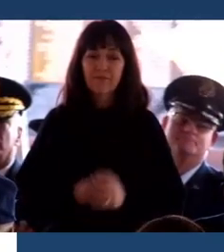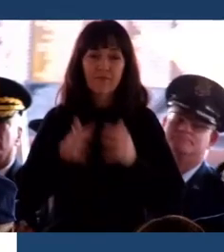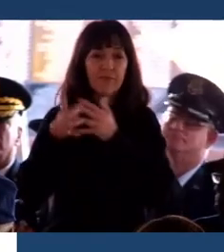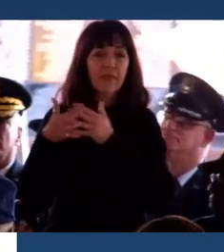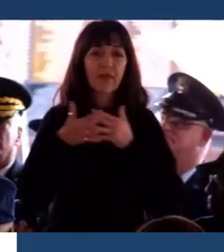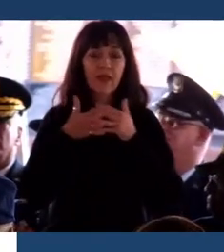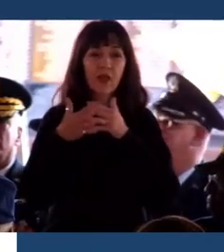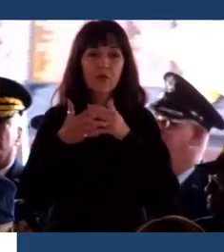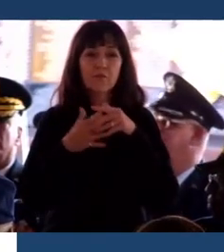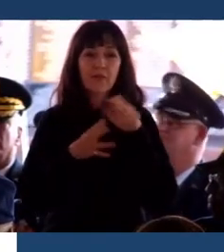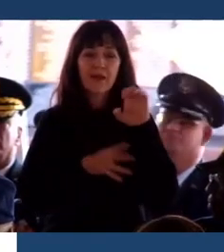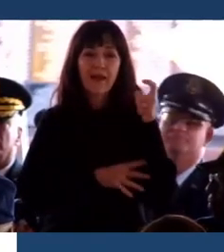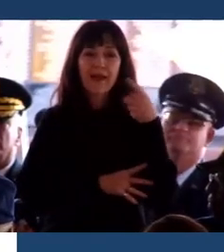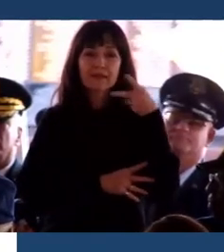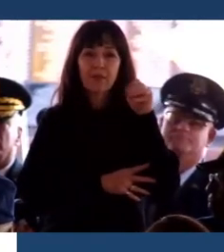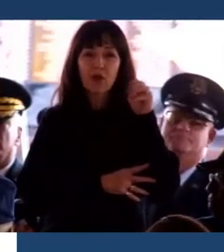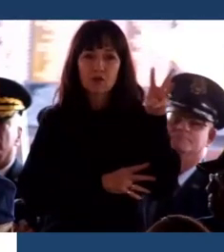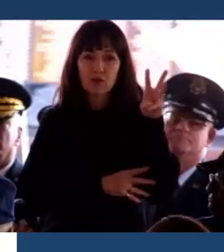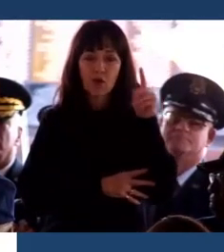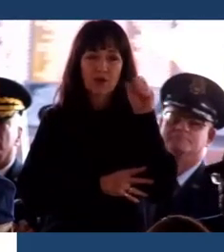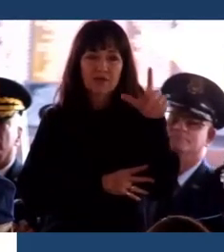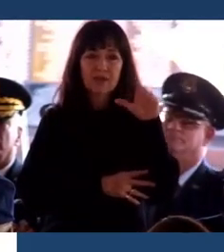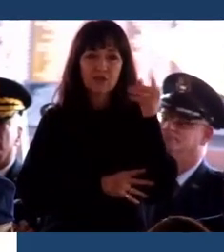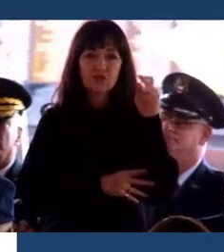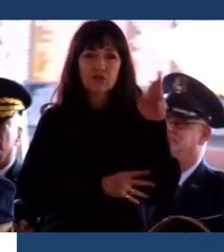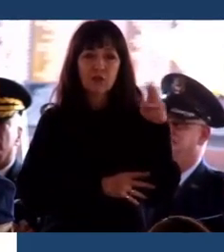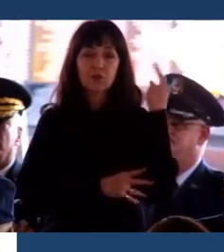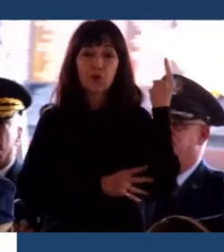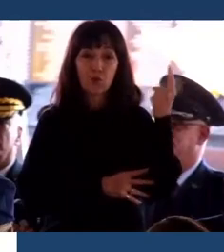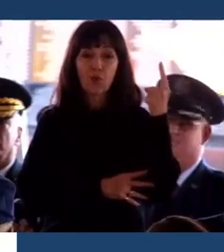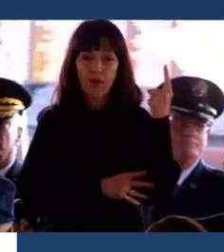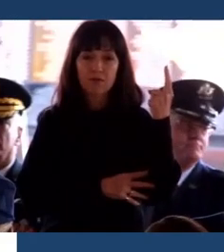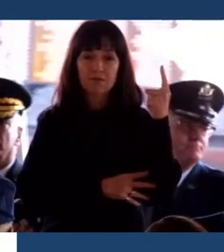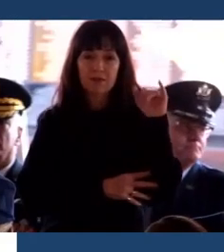American ex-POWs, Delaware Chapter 1, Incorporated.